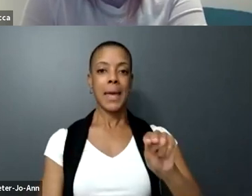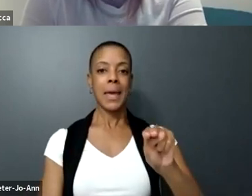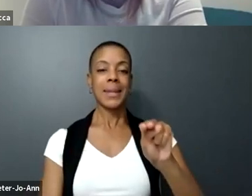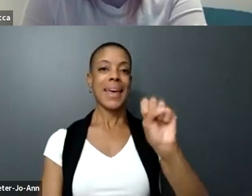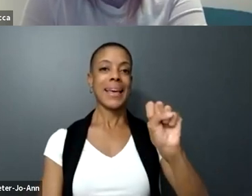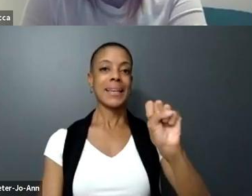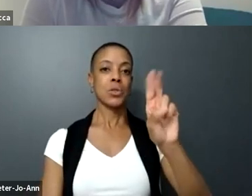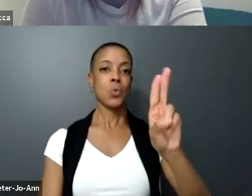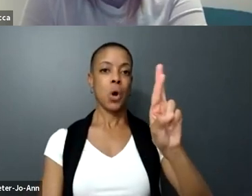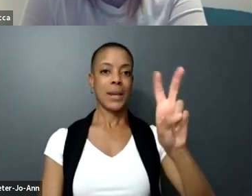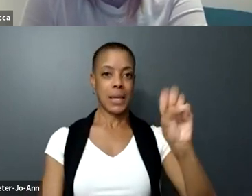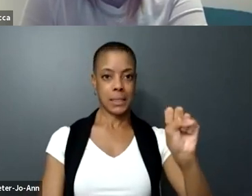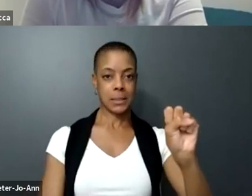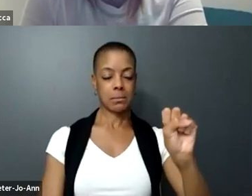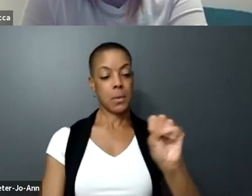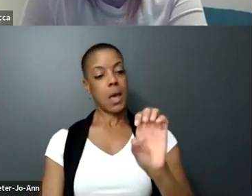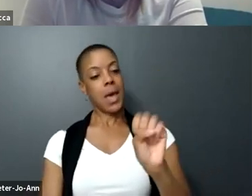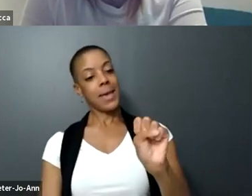S-U-R-E-S.